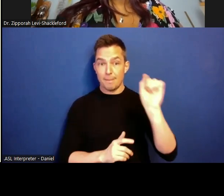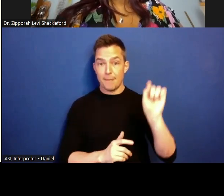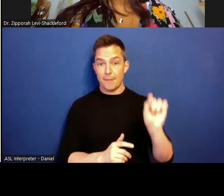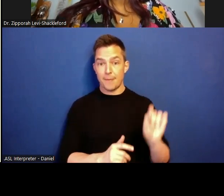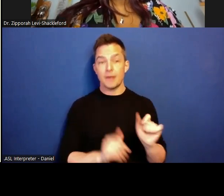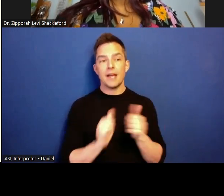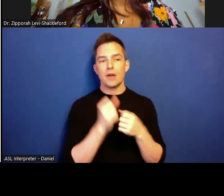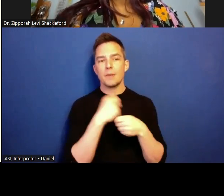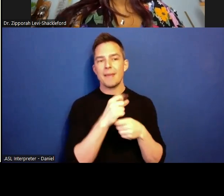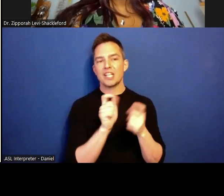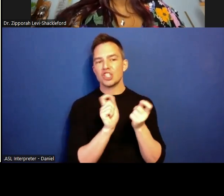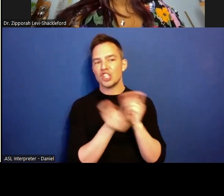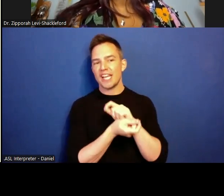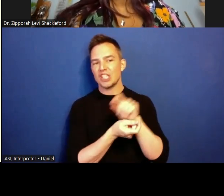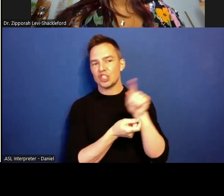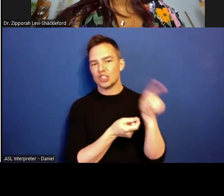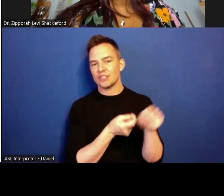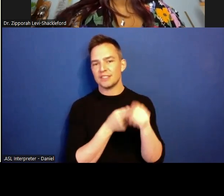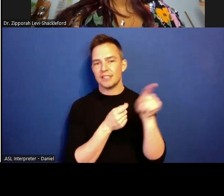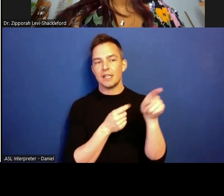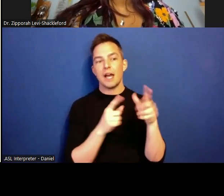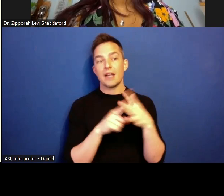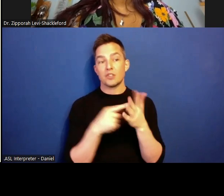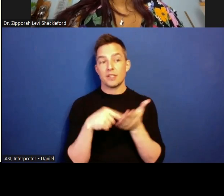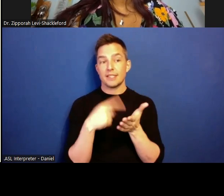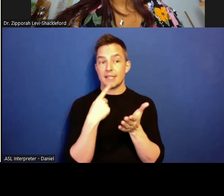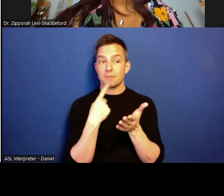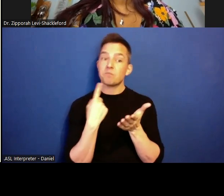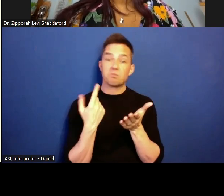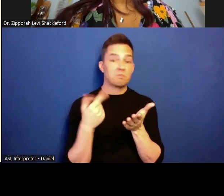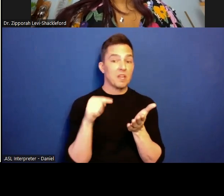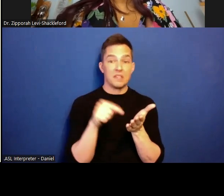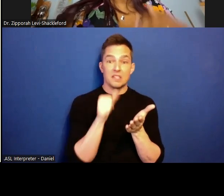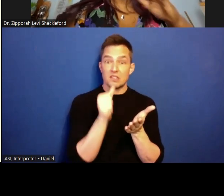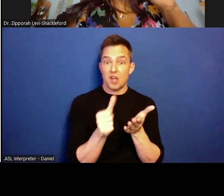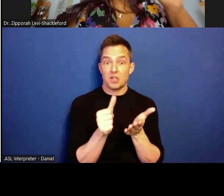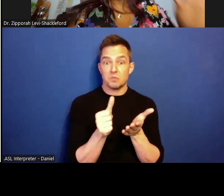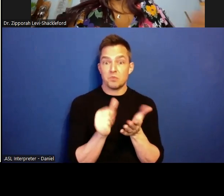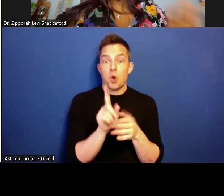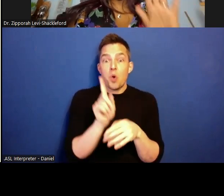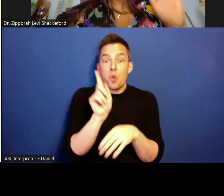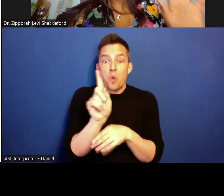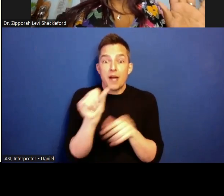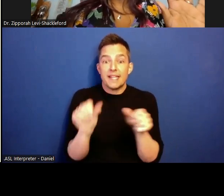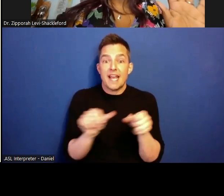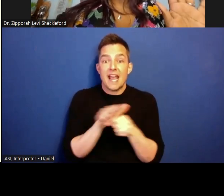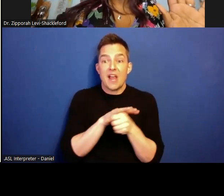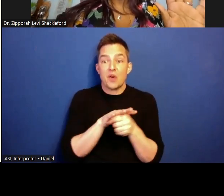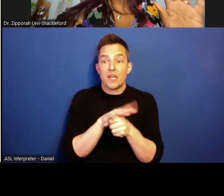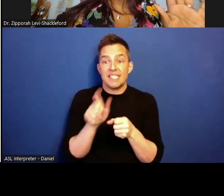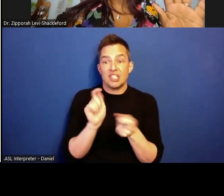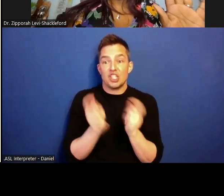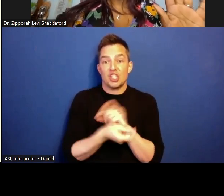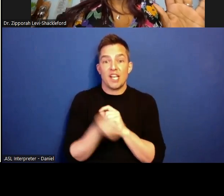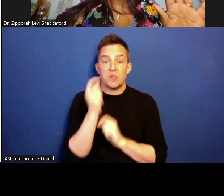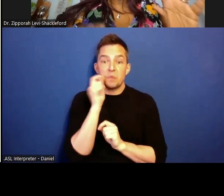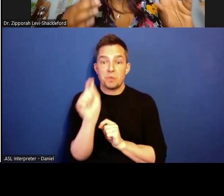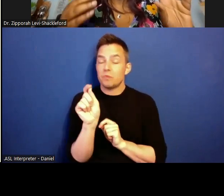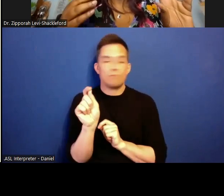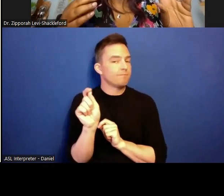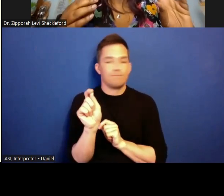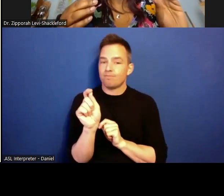the change? And again, I started this with saying, like, this is not a one area needs to change, right? We know